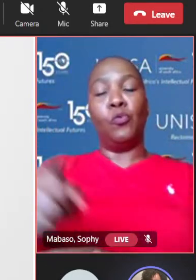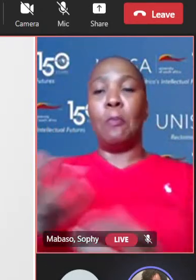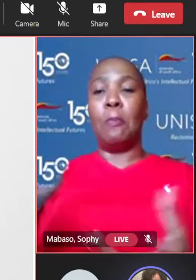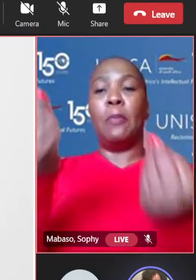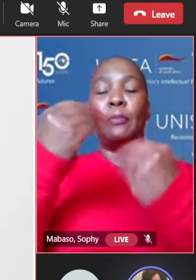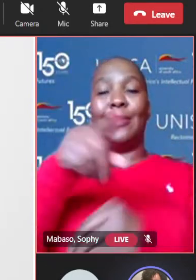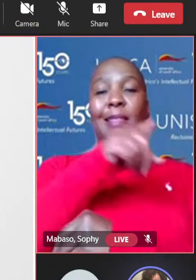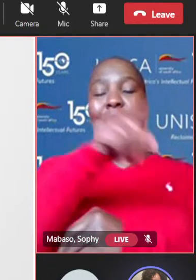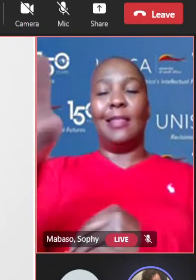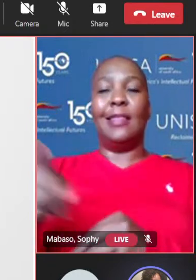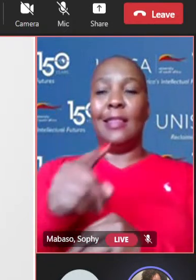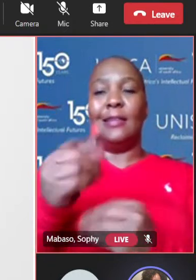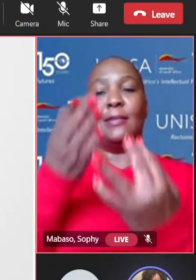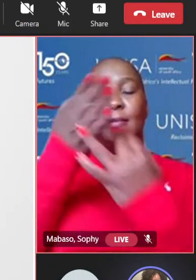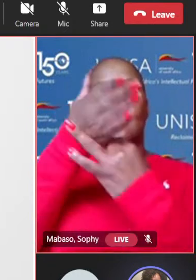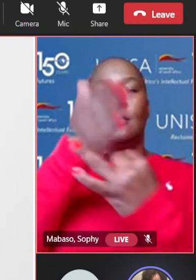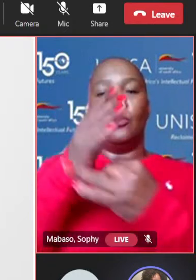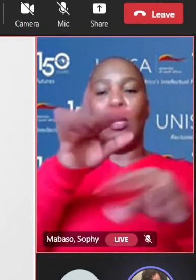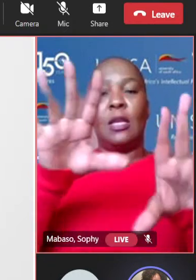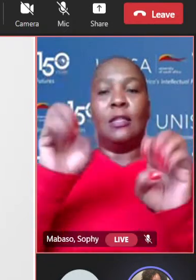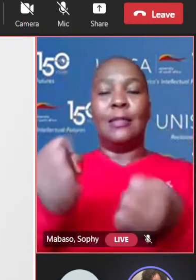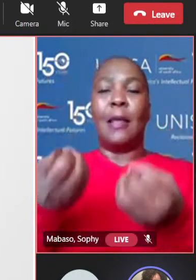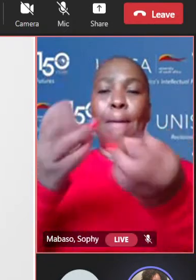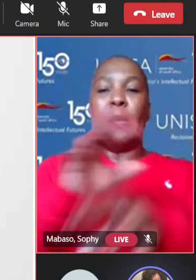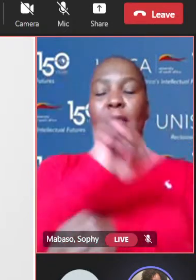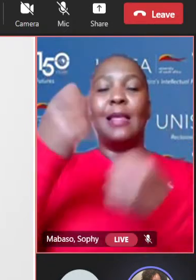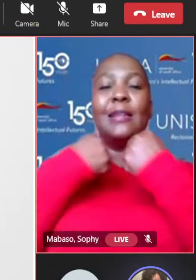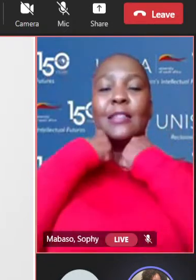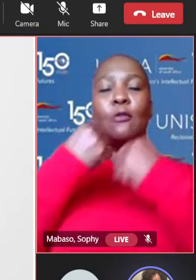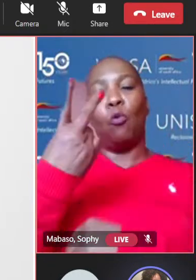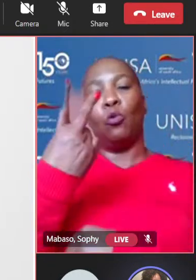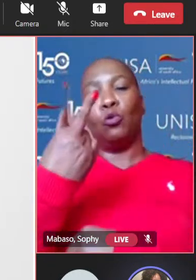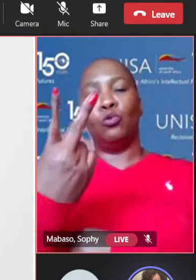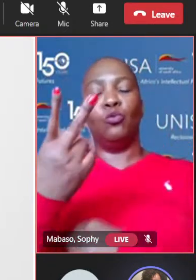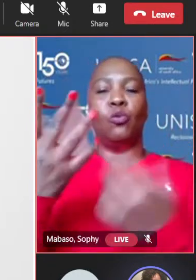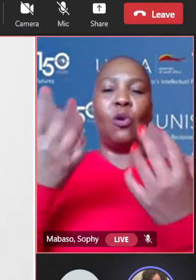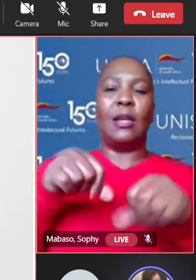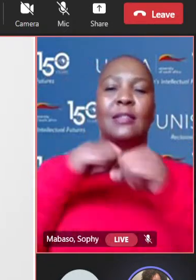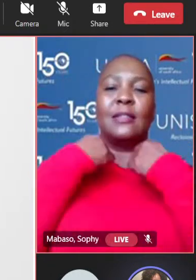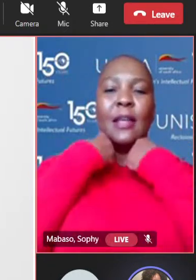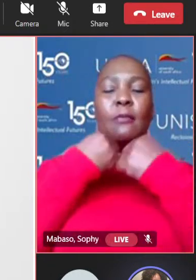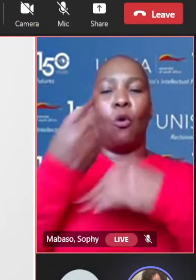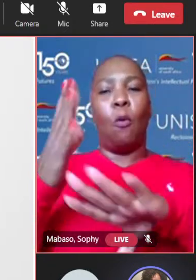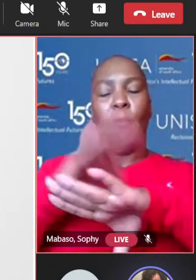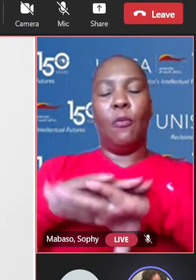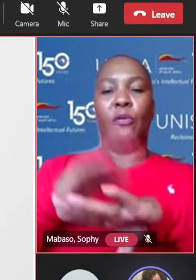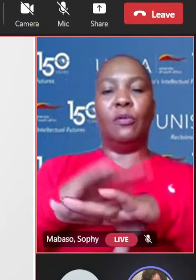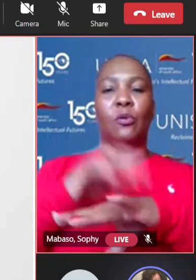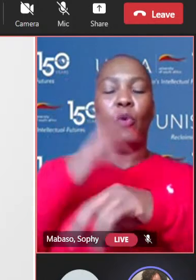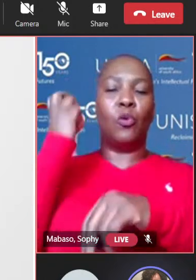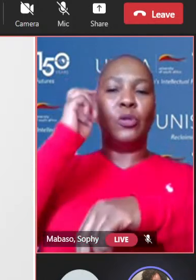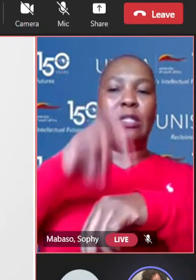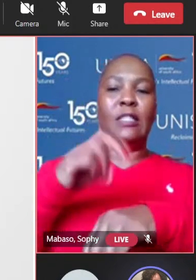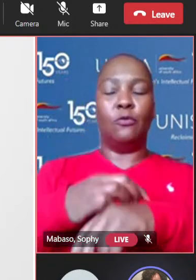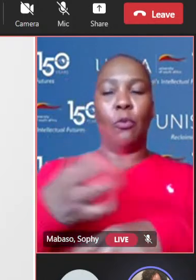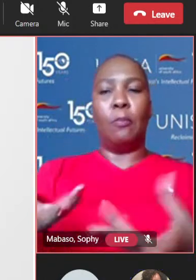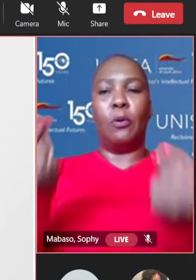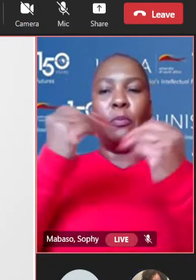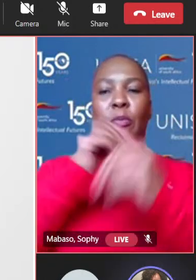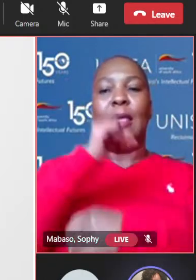need to have submitted an assignment, or whether it's 2 assignments or more, or whether you need to have a year mark in order for